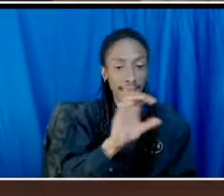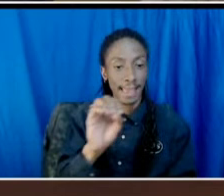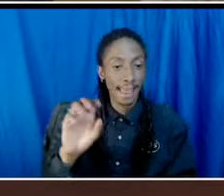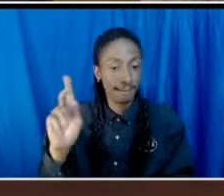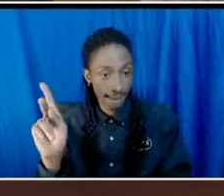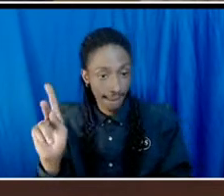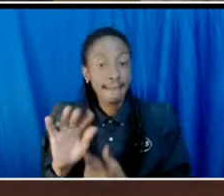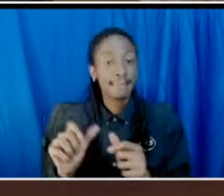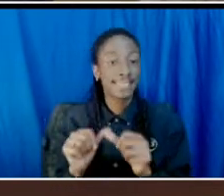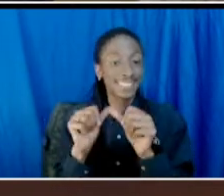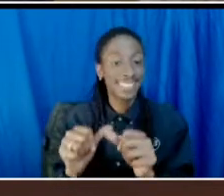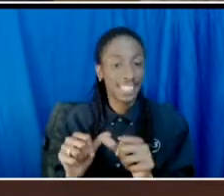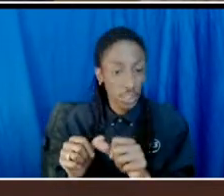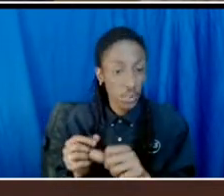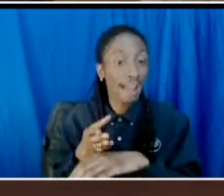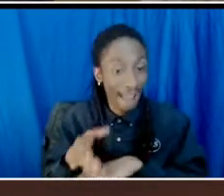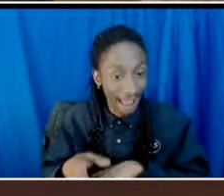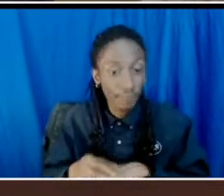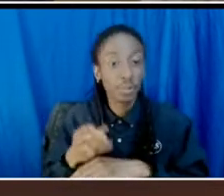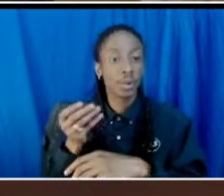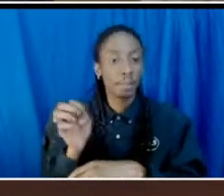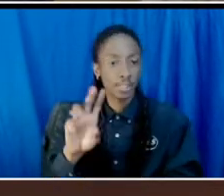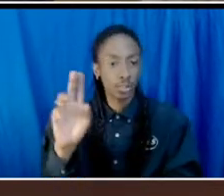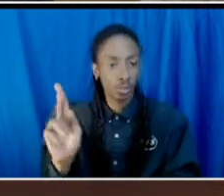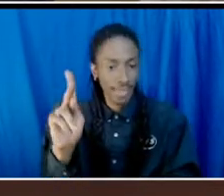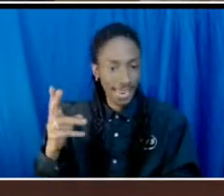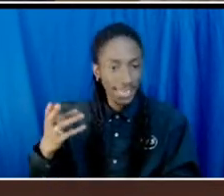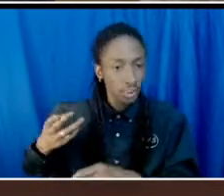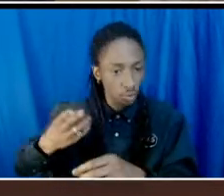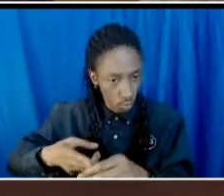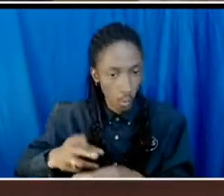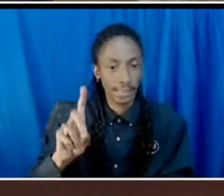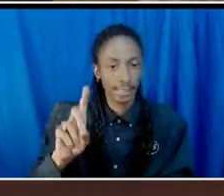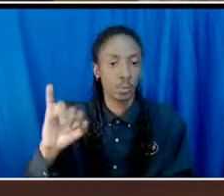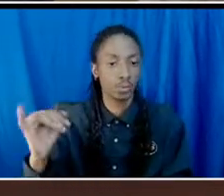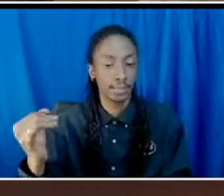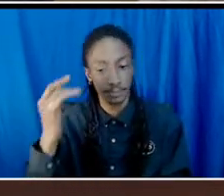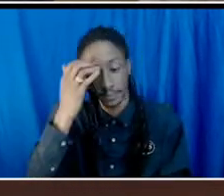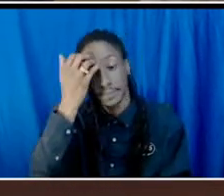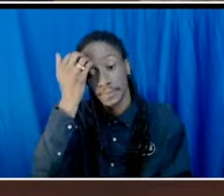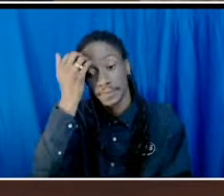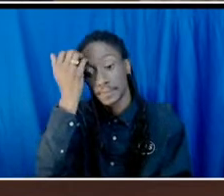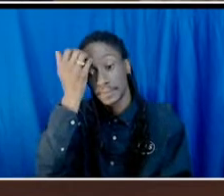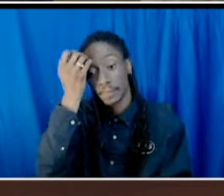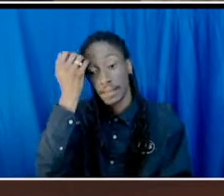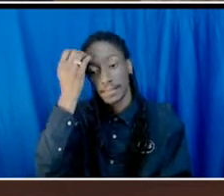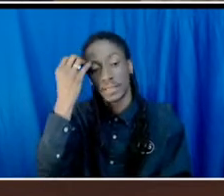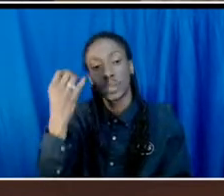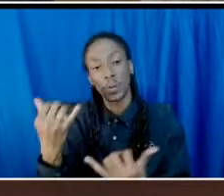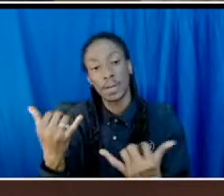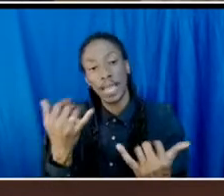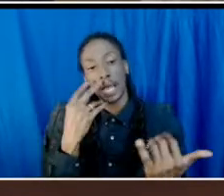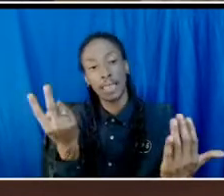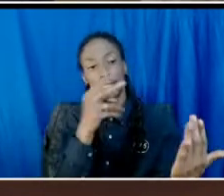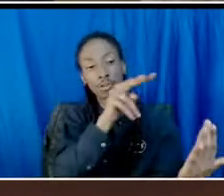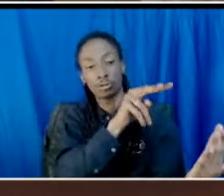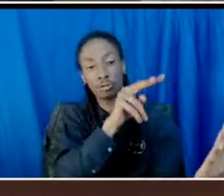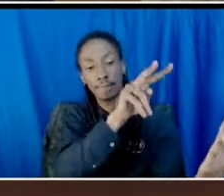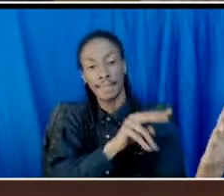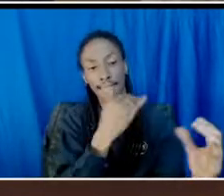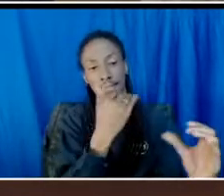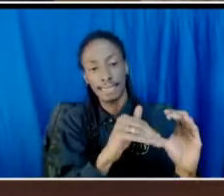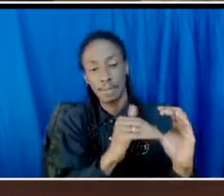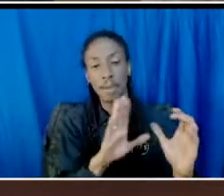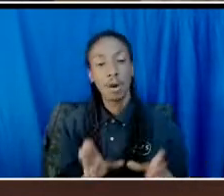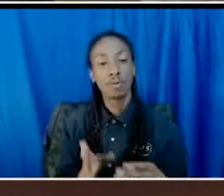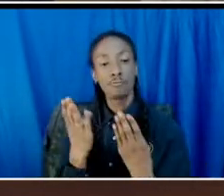persisted after Mr. Klukowski joined the Justice Department. Let's take a look at an email recommending that Mr.